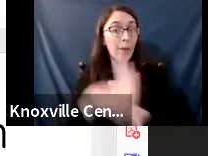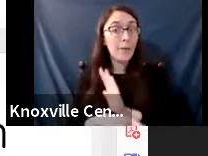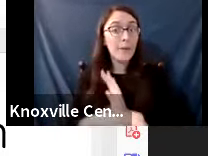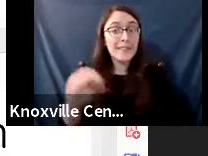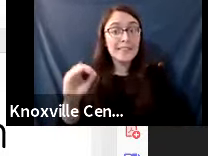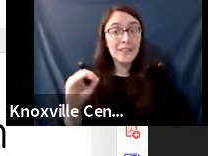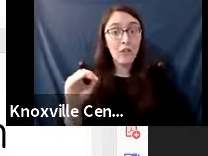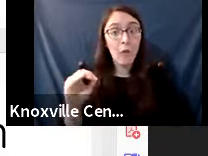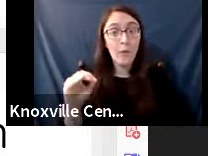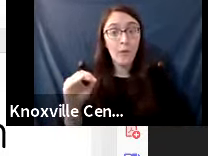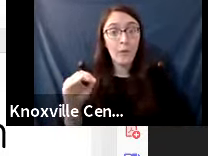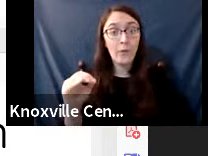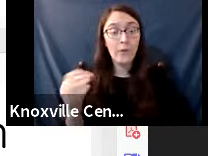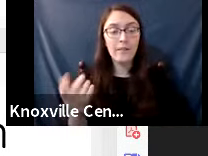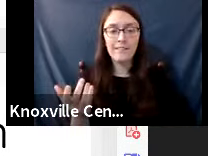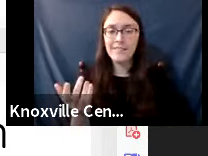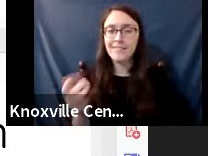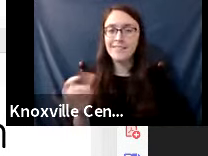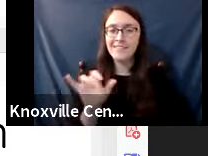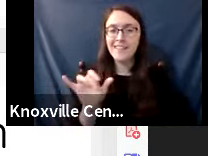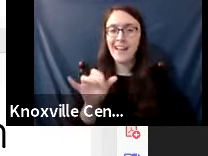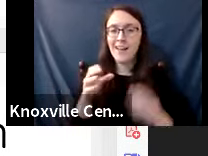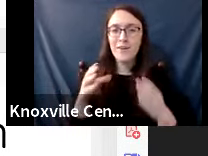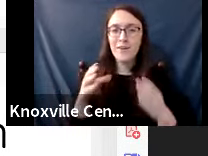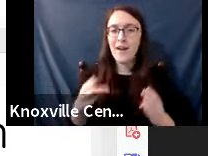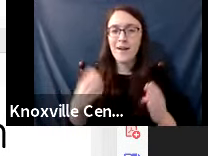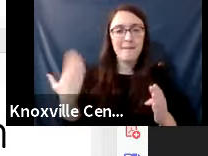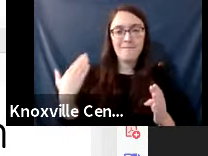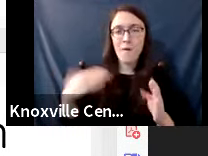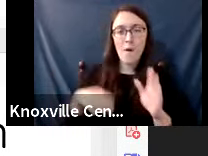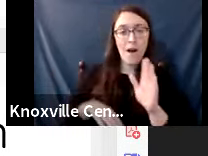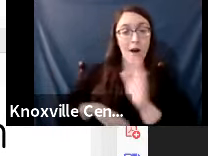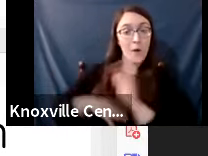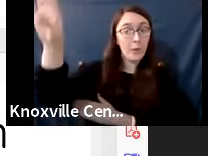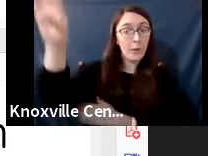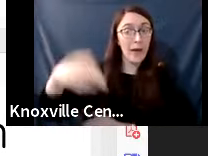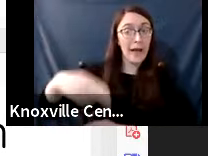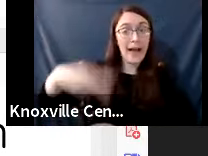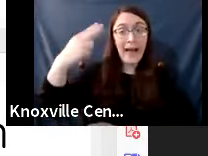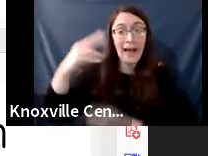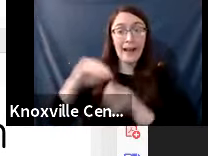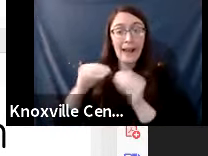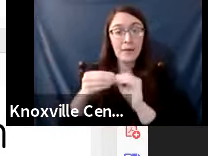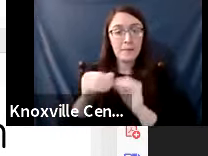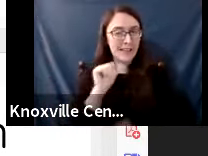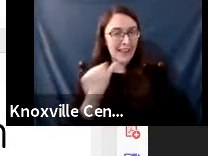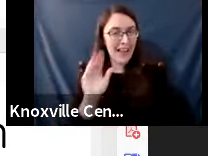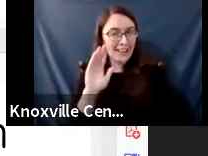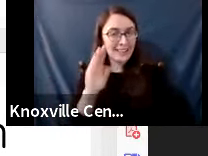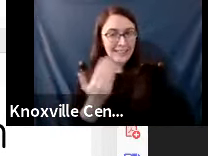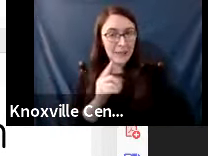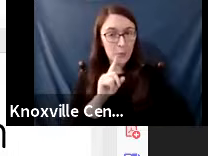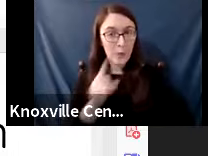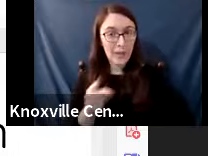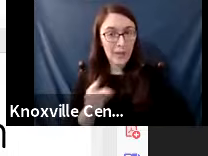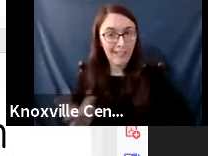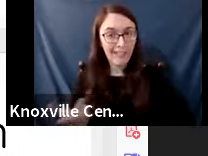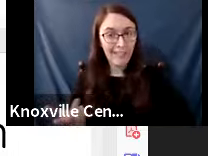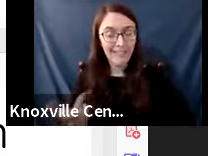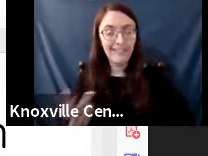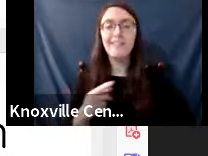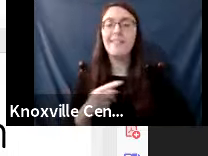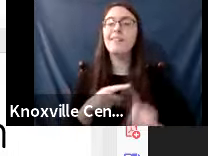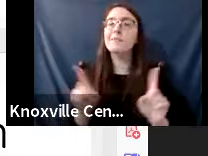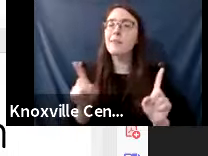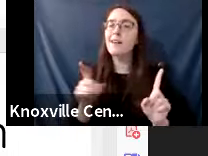that when it was headed into very, very high numbers, it didn't seem realistic as well. But what it really shows is simply it